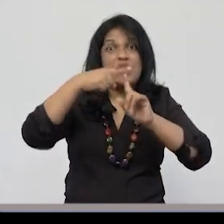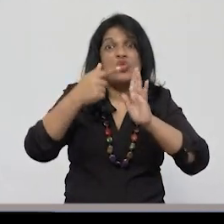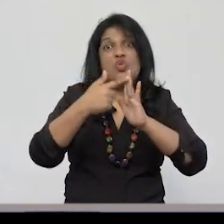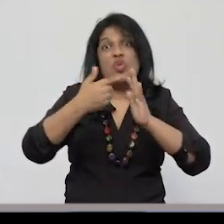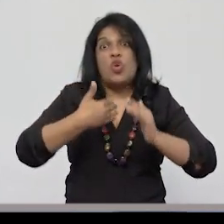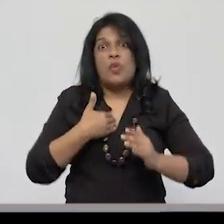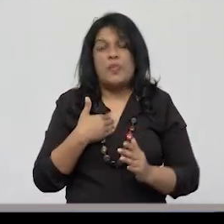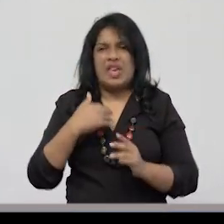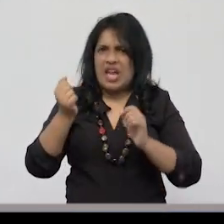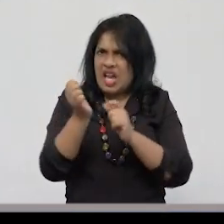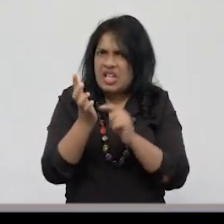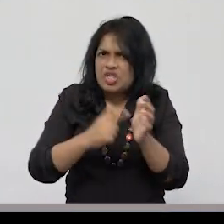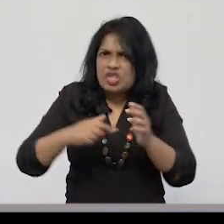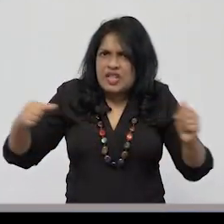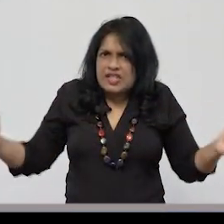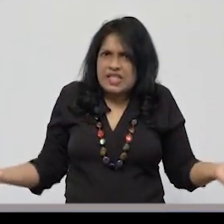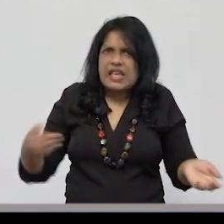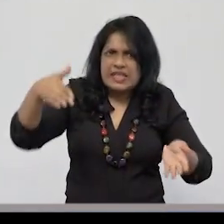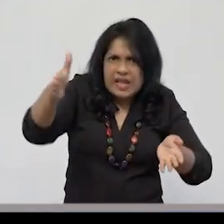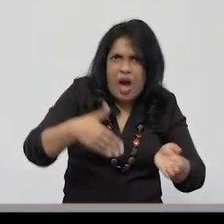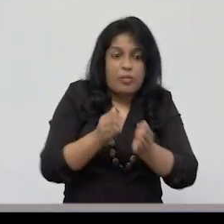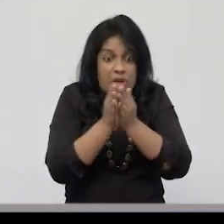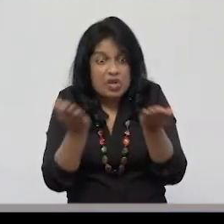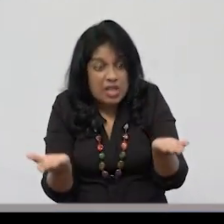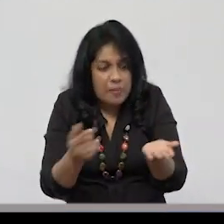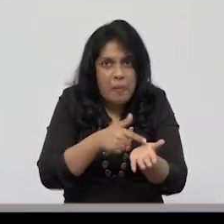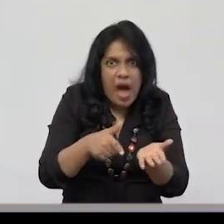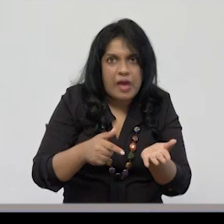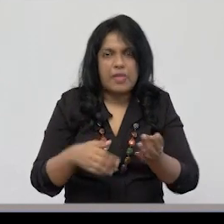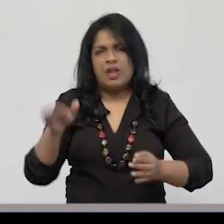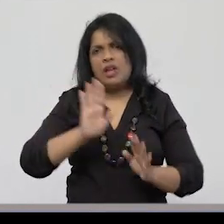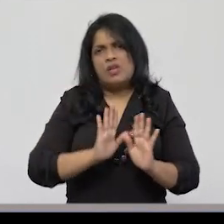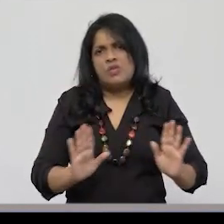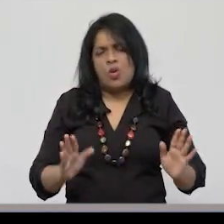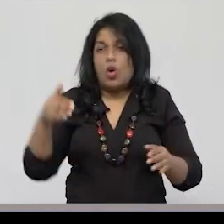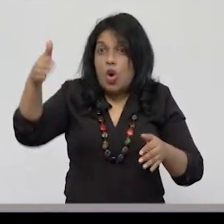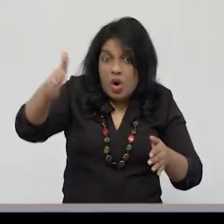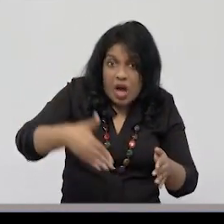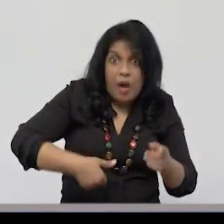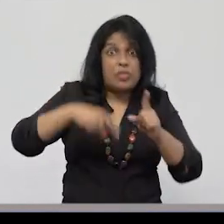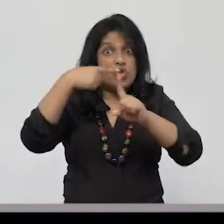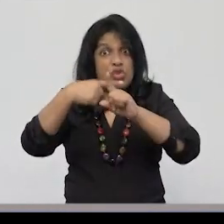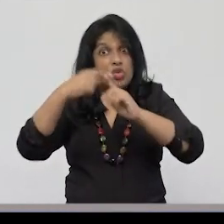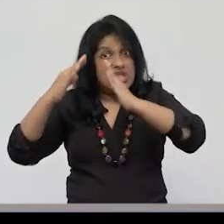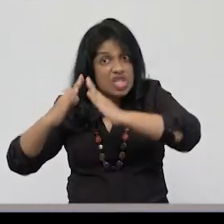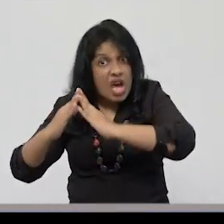He doesn't even say, come to the Bible. He says, come to me.